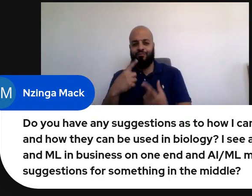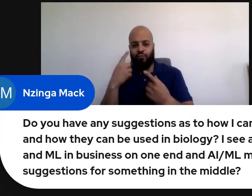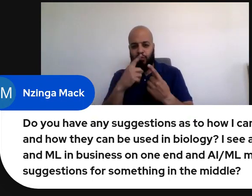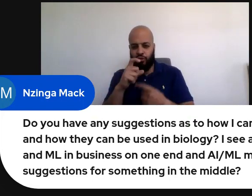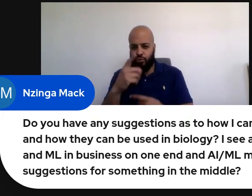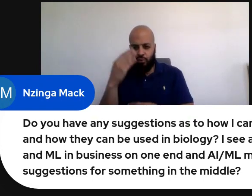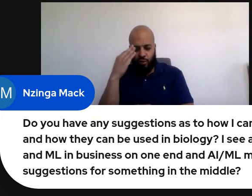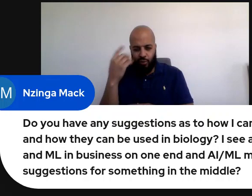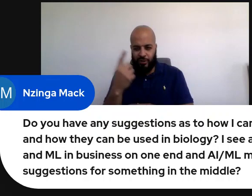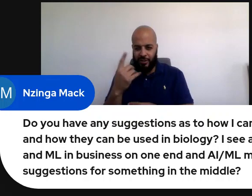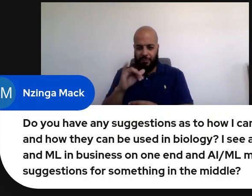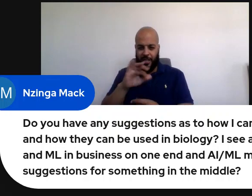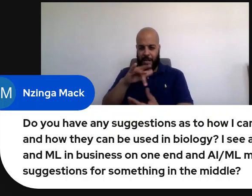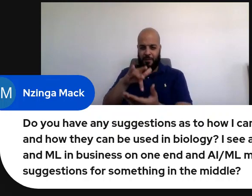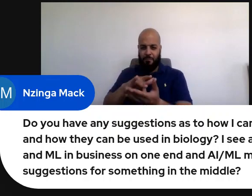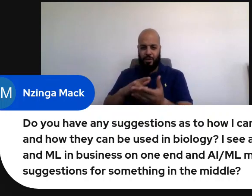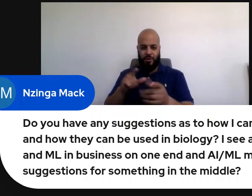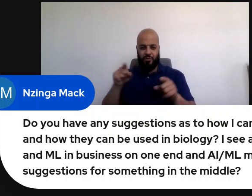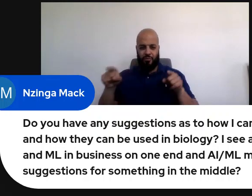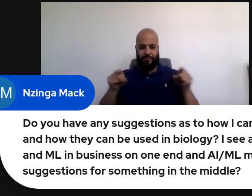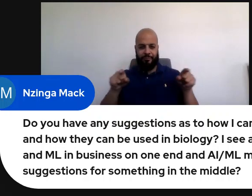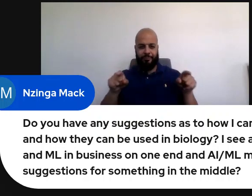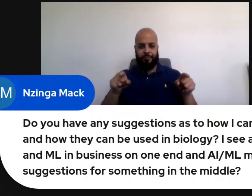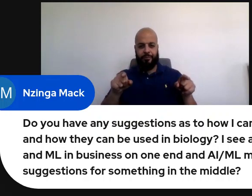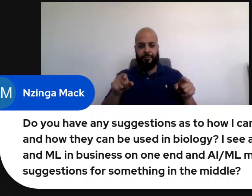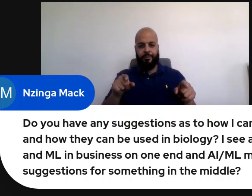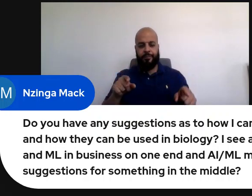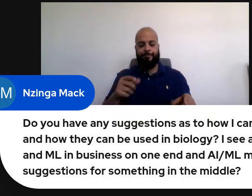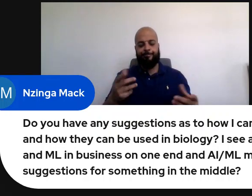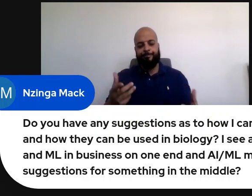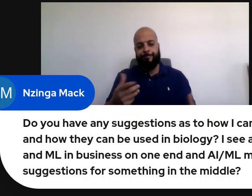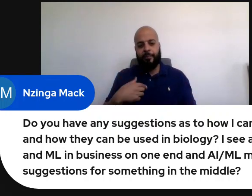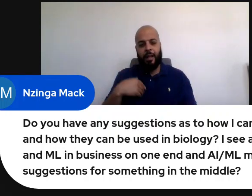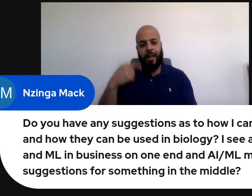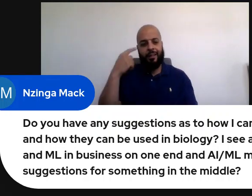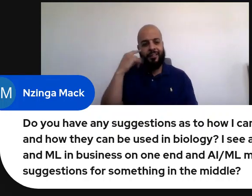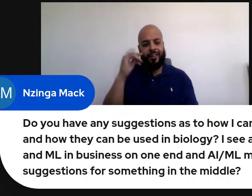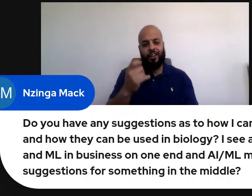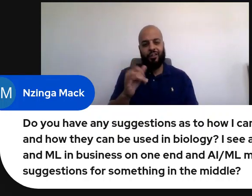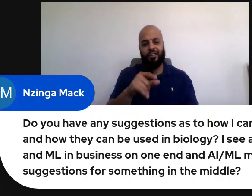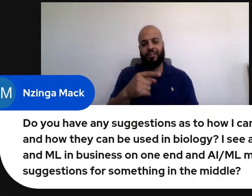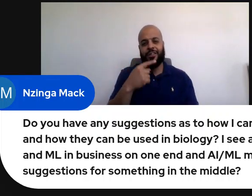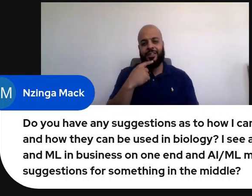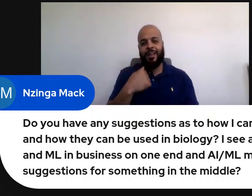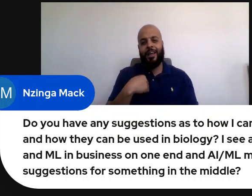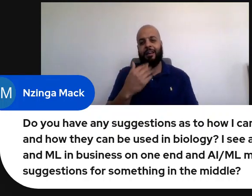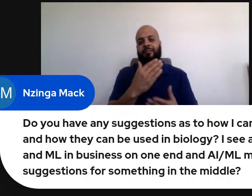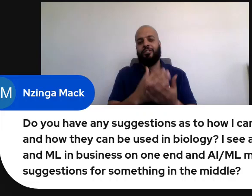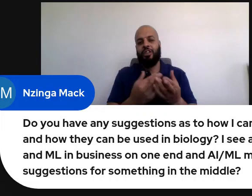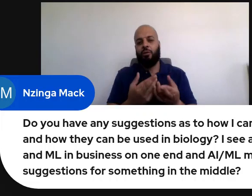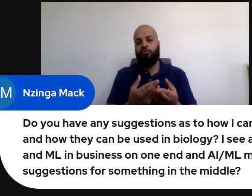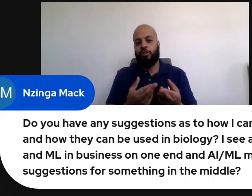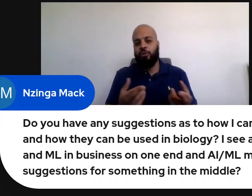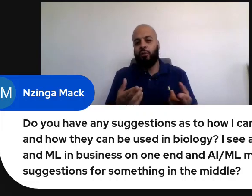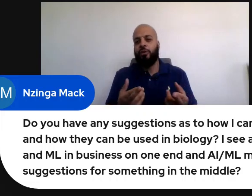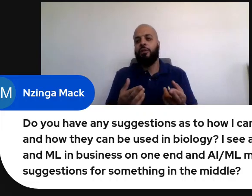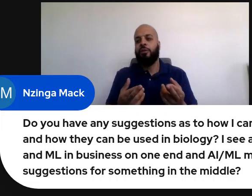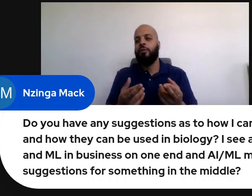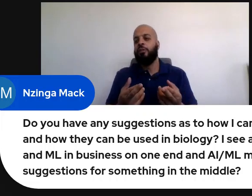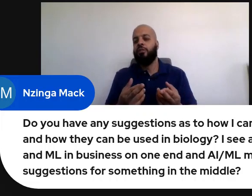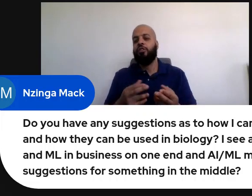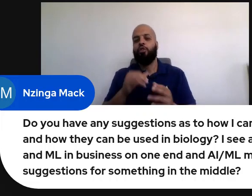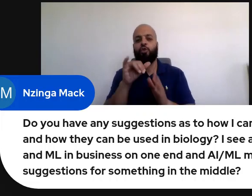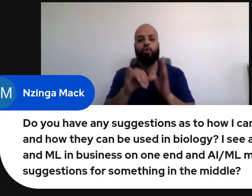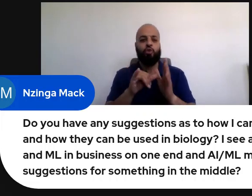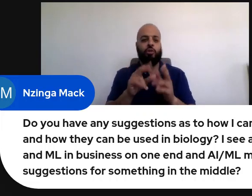I think it talks to a little bit what you've said, Danielle, right? That there is some resources, YouTube